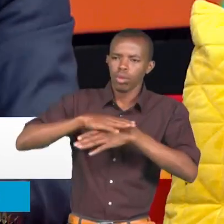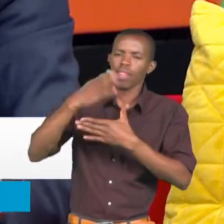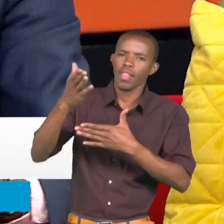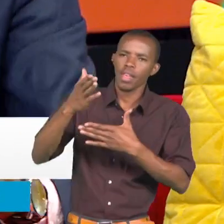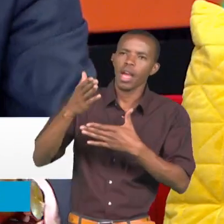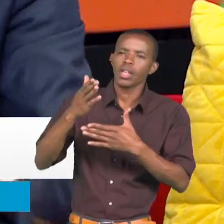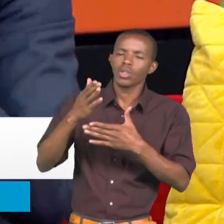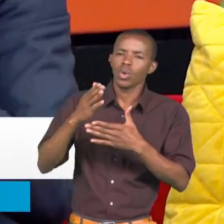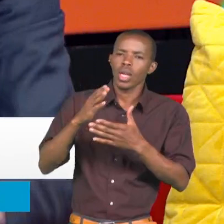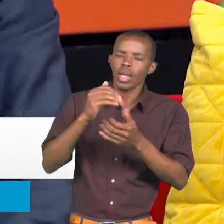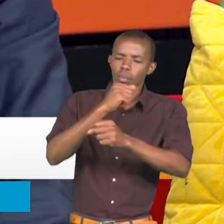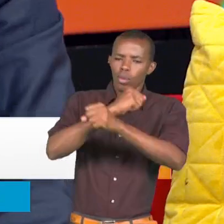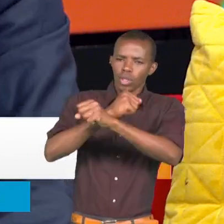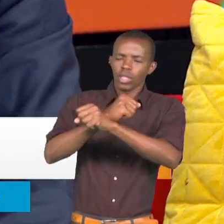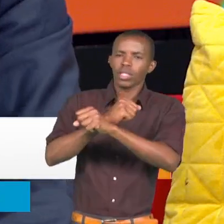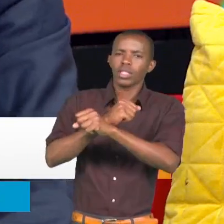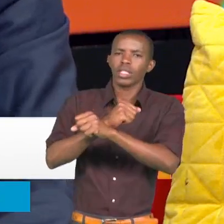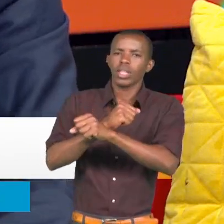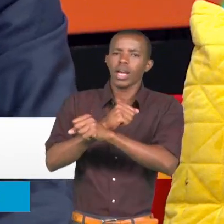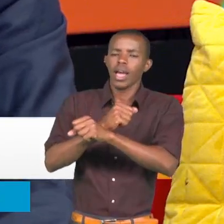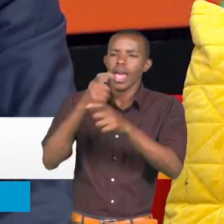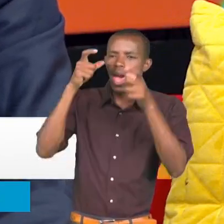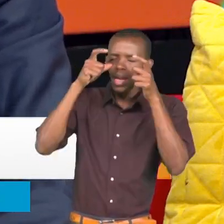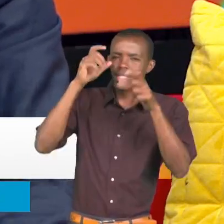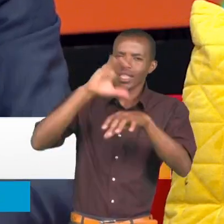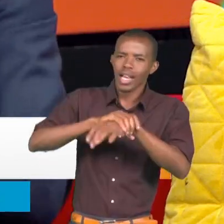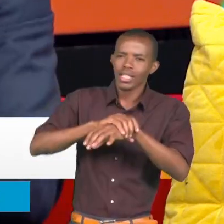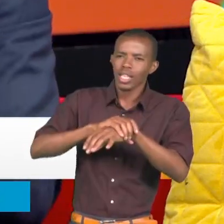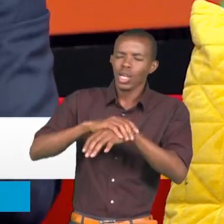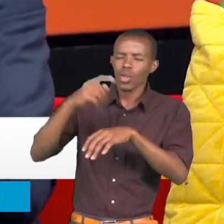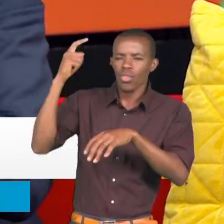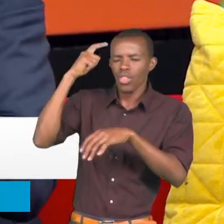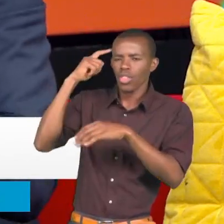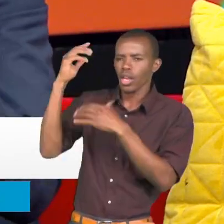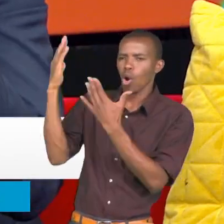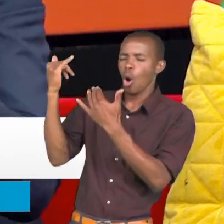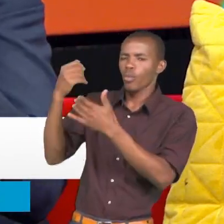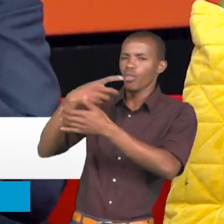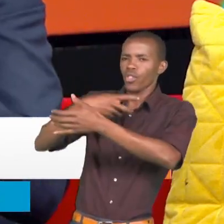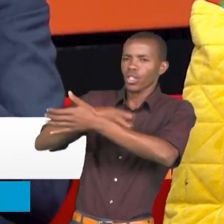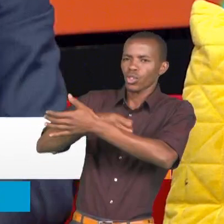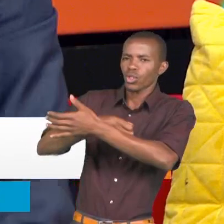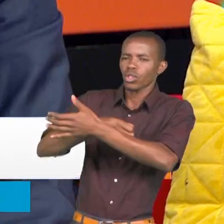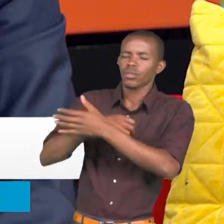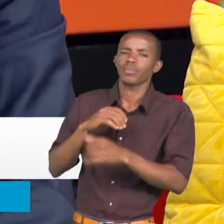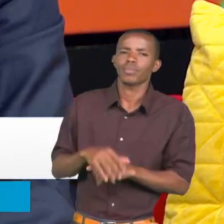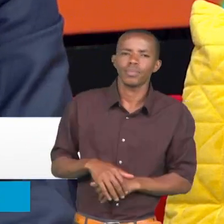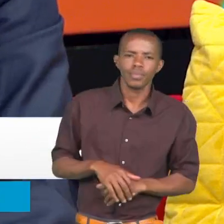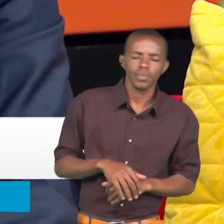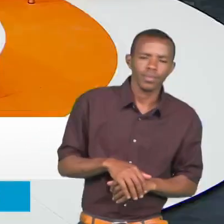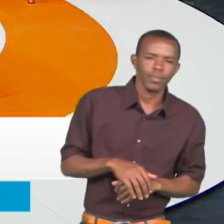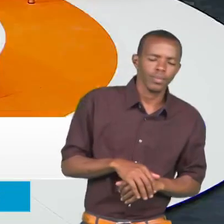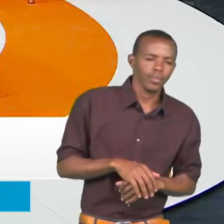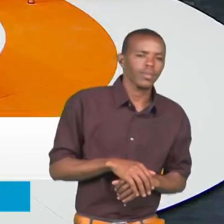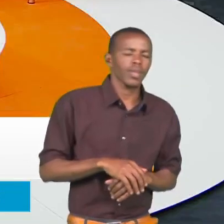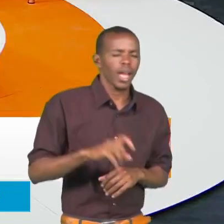to keep you at bay for getting HIV and AIDS, do you think now there's hope for that vaccine, that elusive vaccine soon? So even